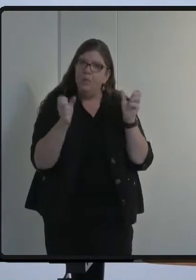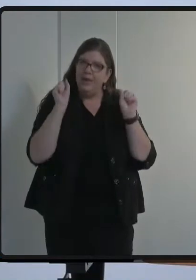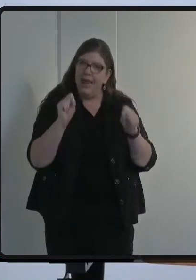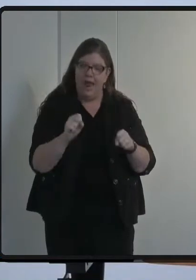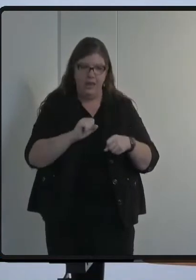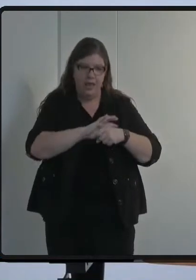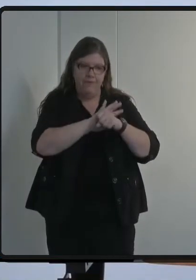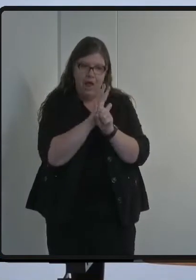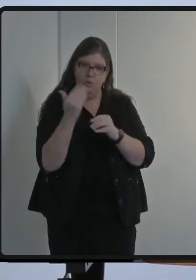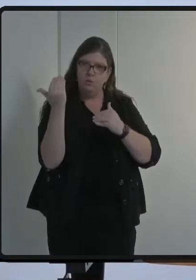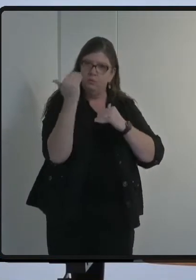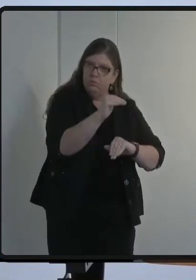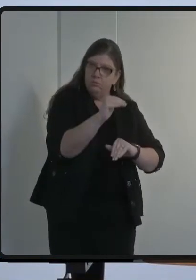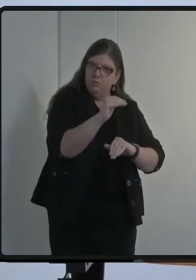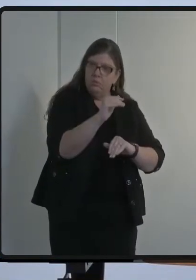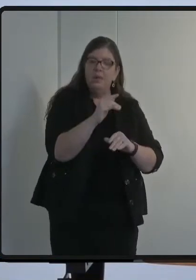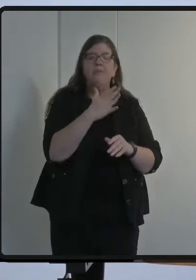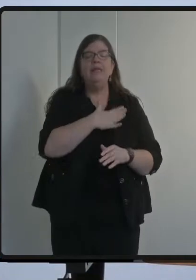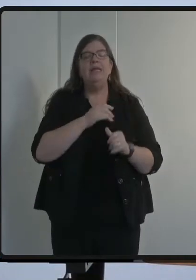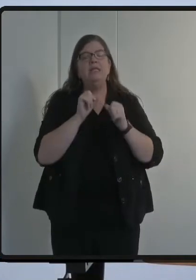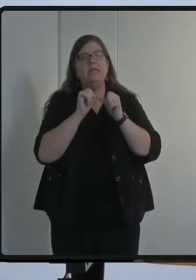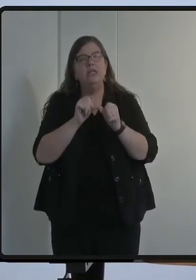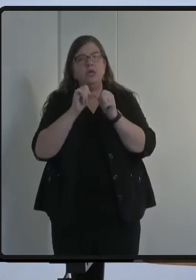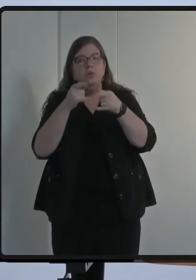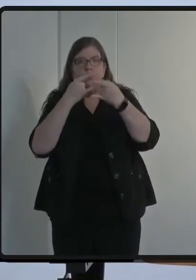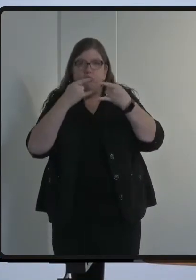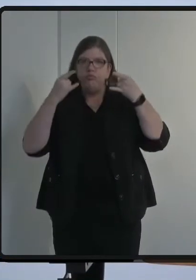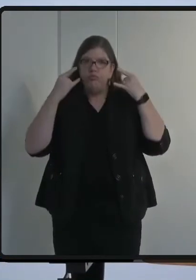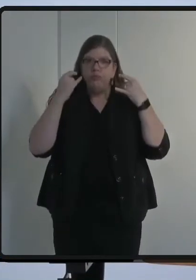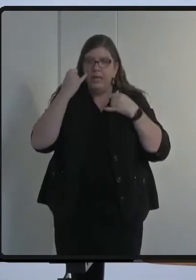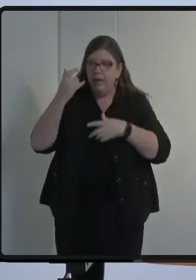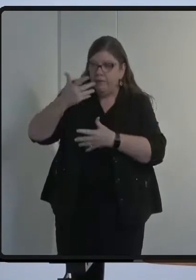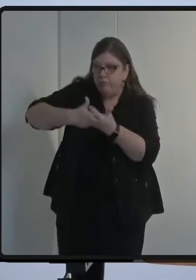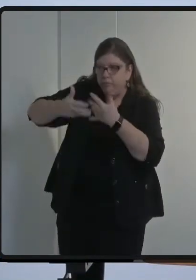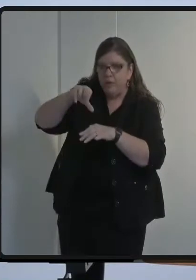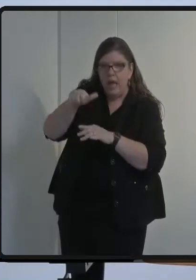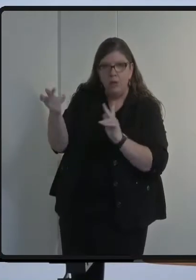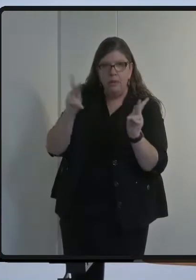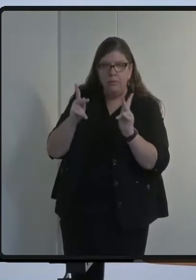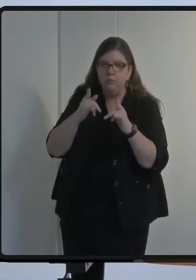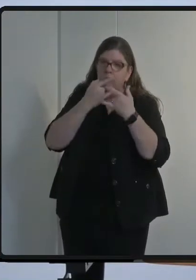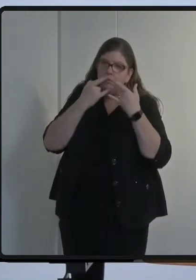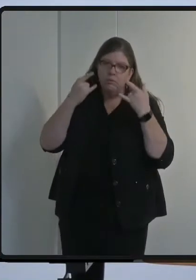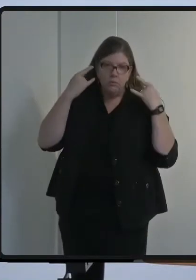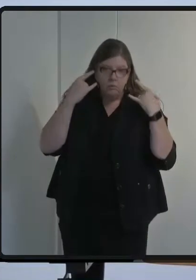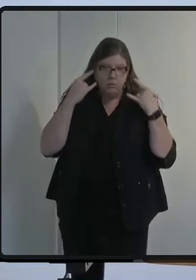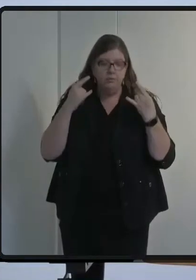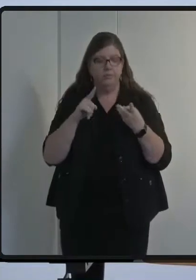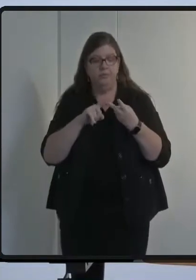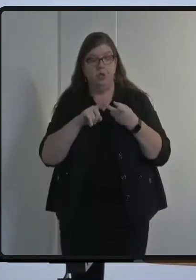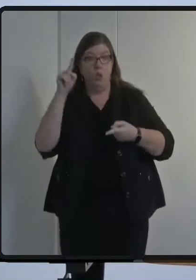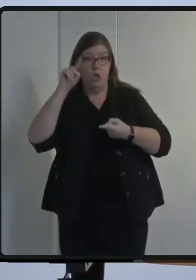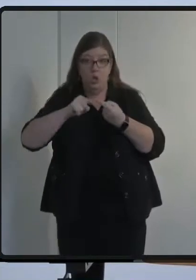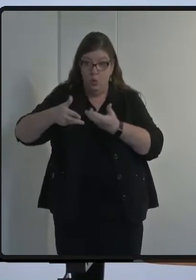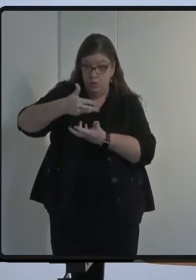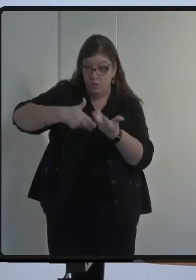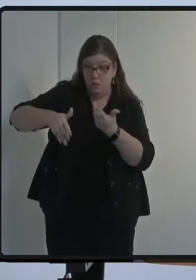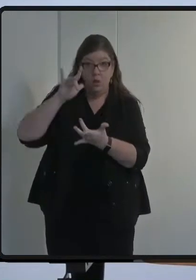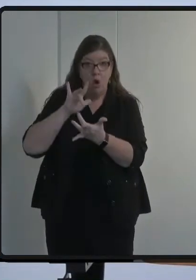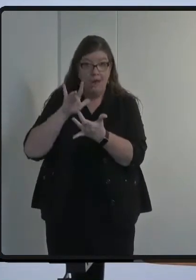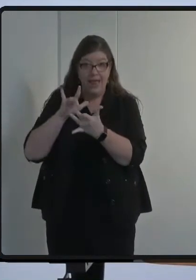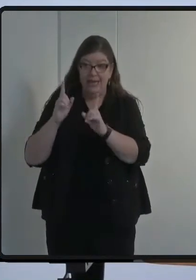Please to continue to wear your mask at all times when you could come in contact with other people. Continue to reduce contacts and keep 6